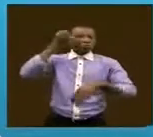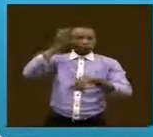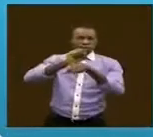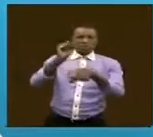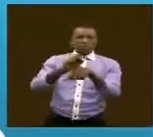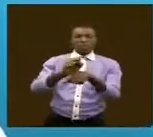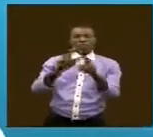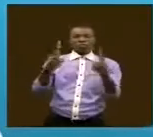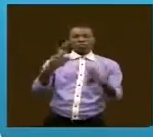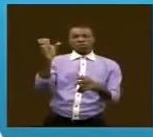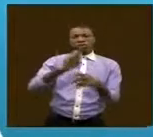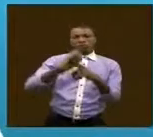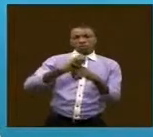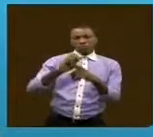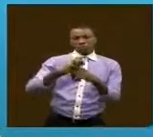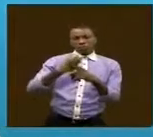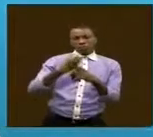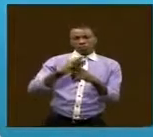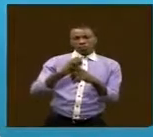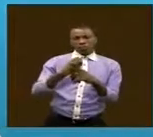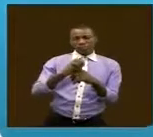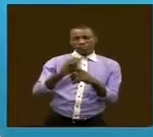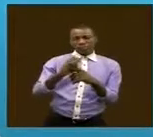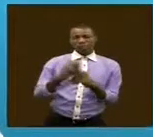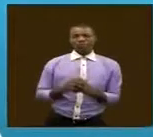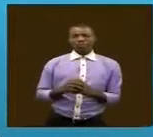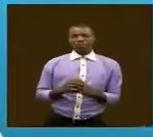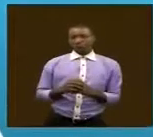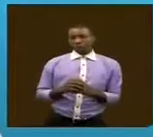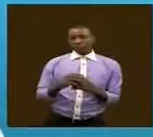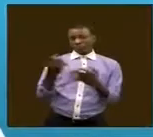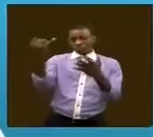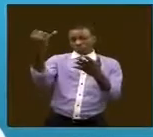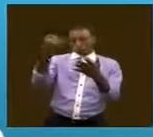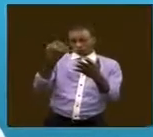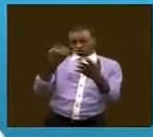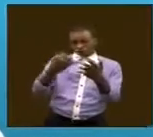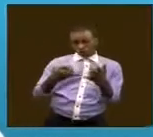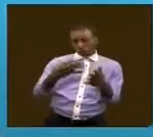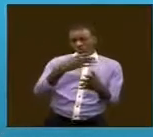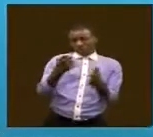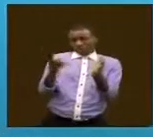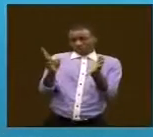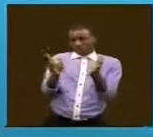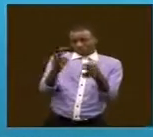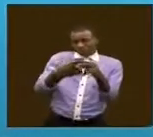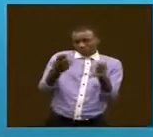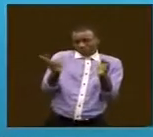1, draw and label the life cycle of a mosquito.